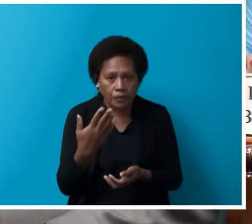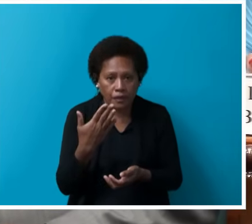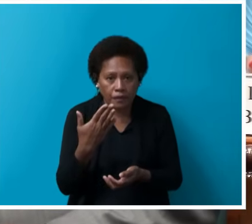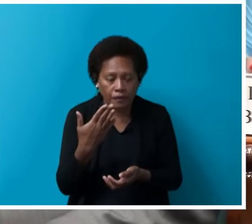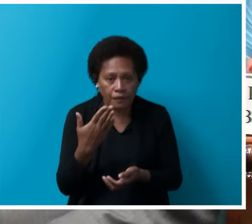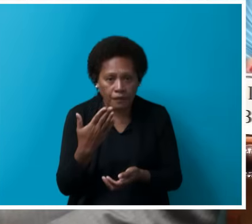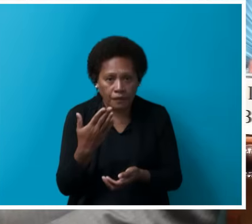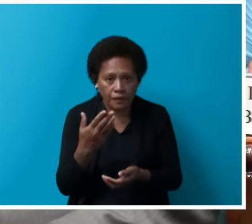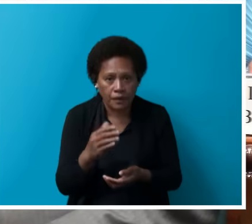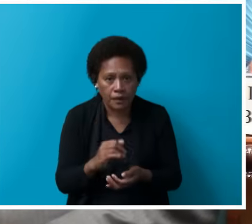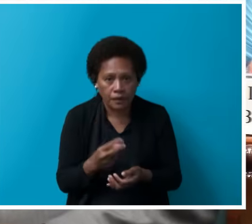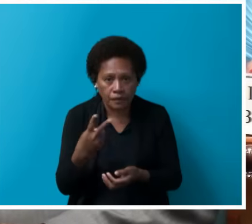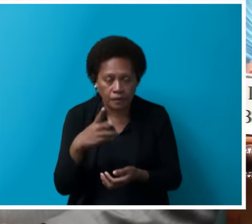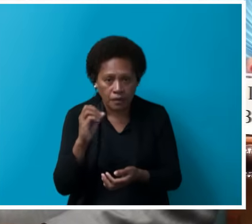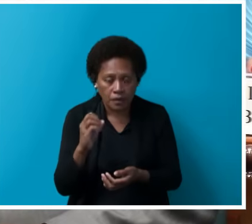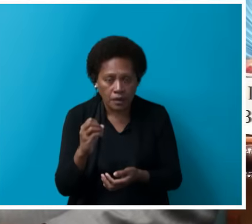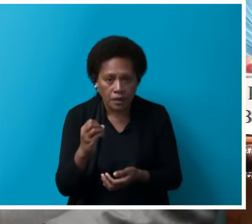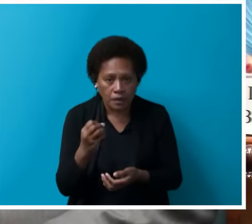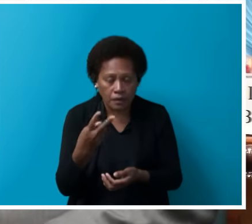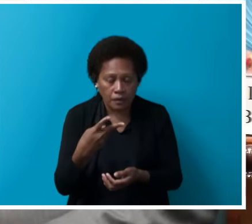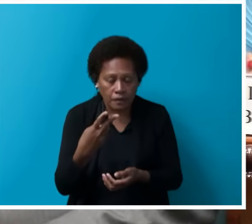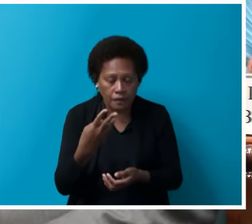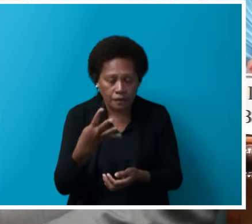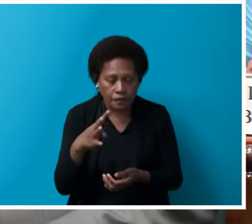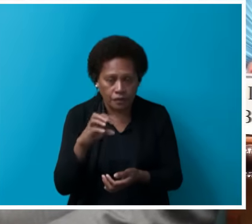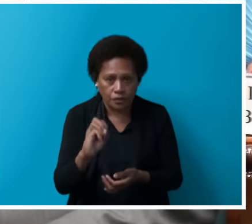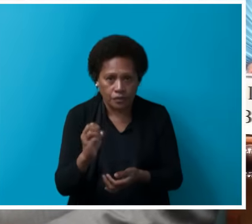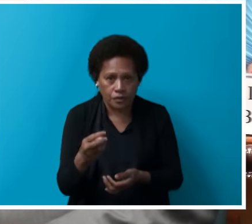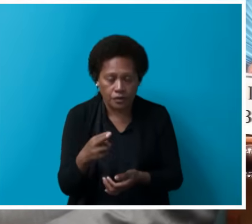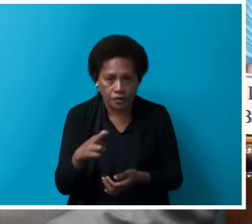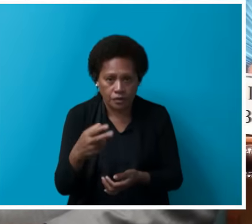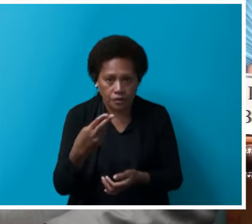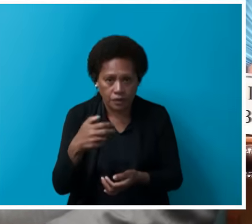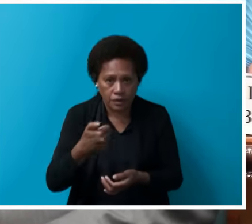by approximately 240 to 260 million.